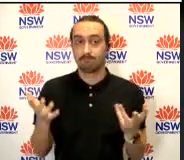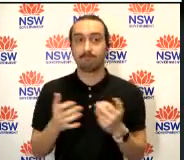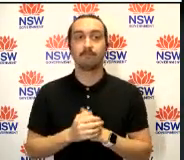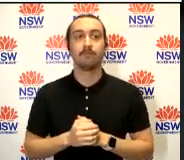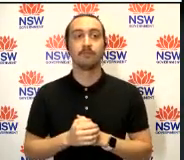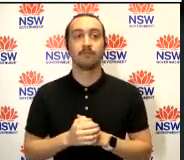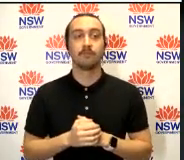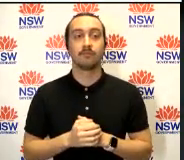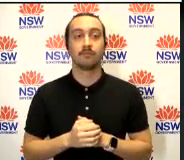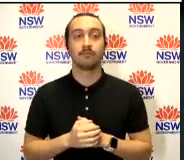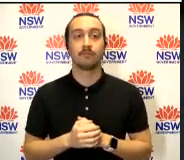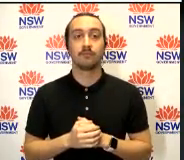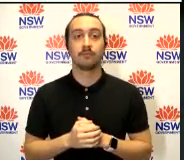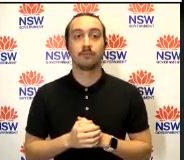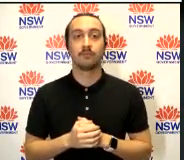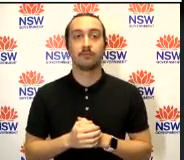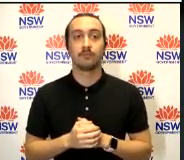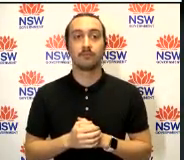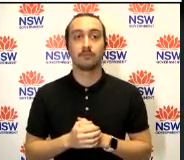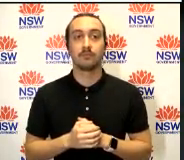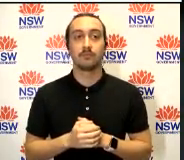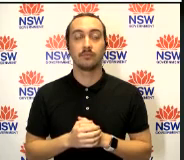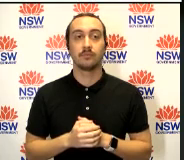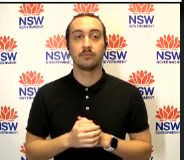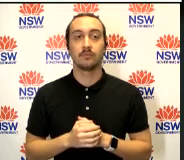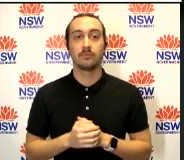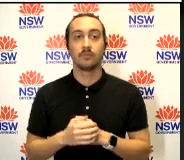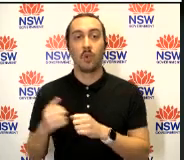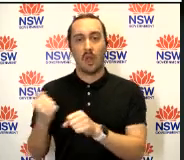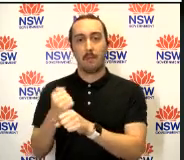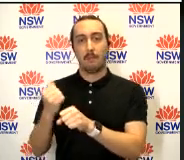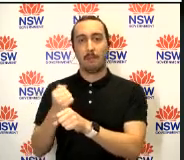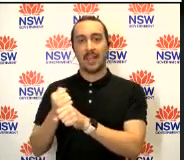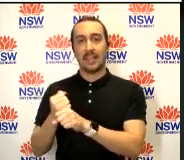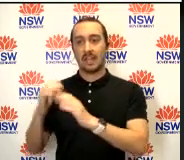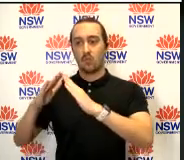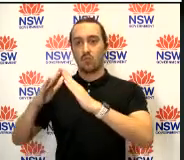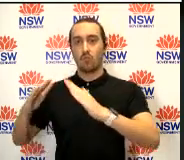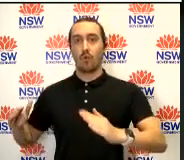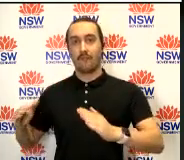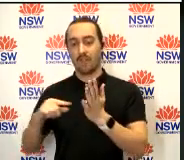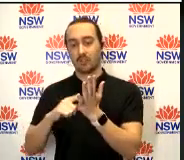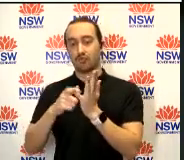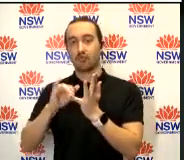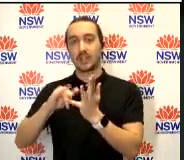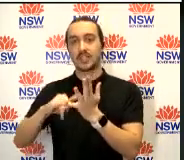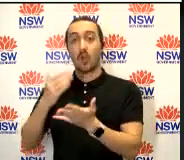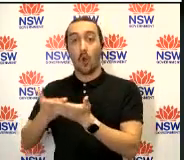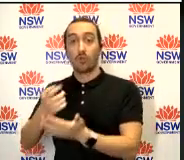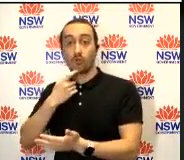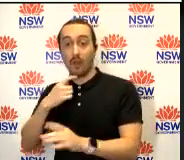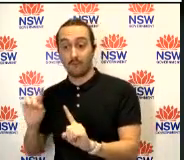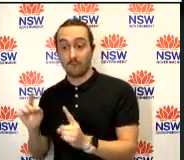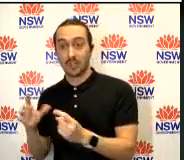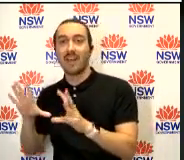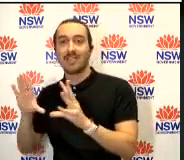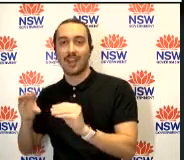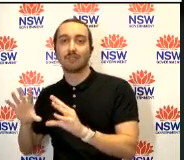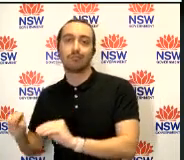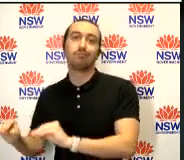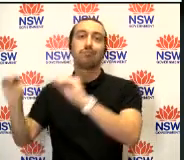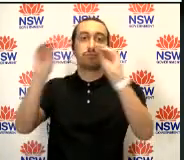the risk of falls are prefabricating roof trusses at the ground level, prefabricating wall frames